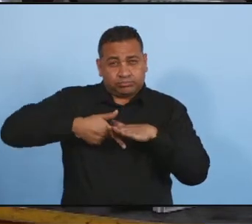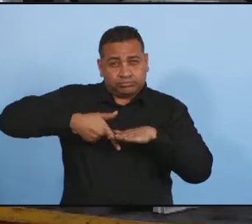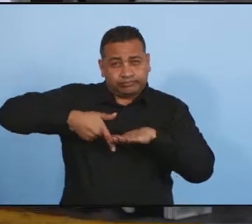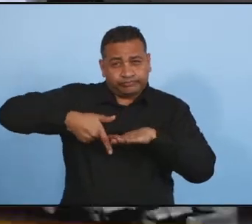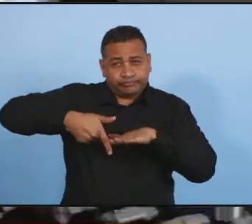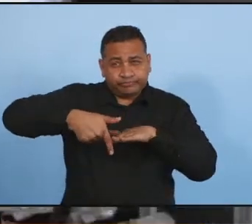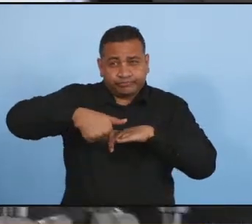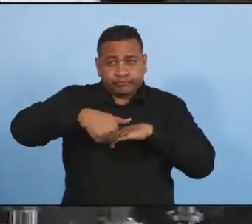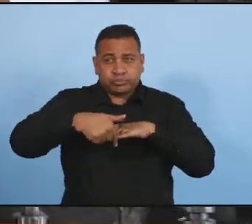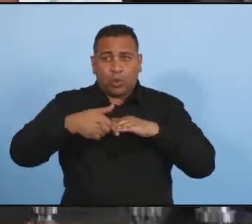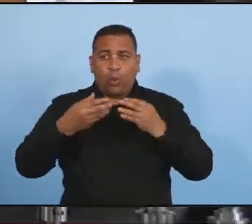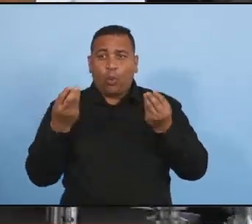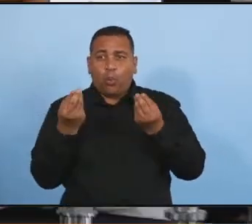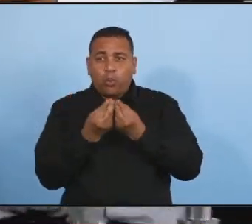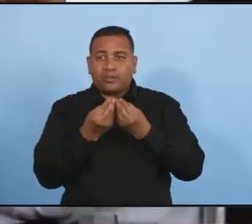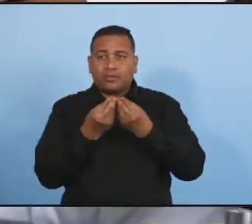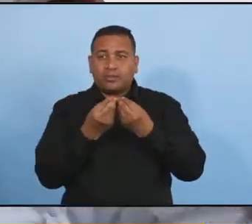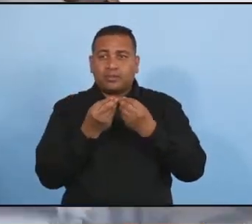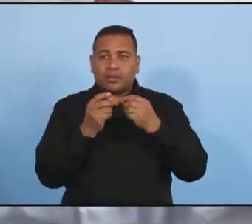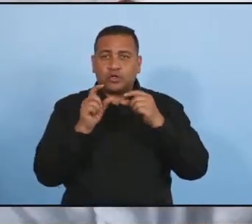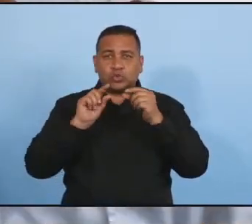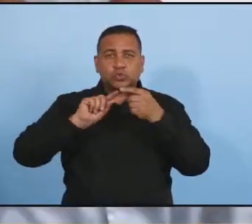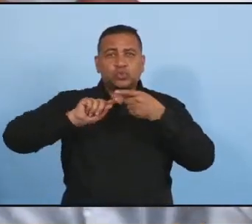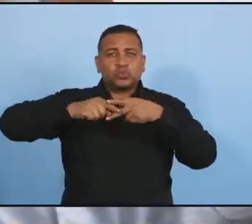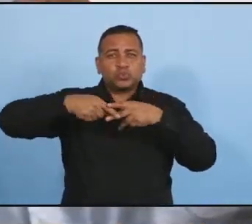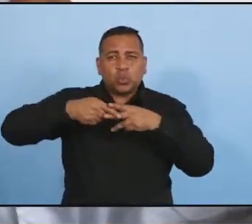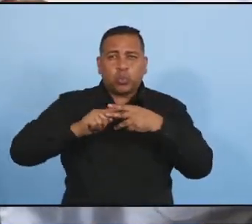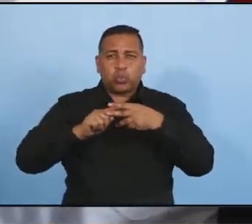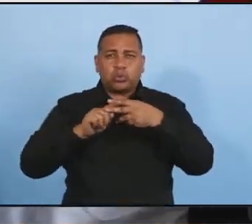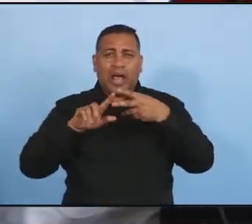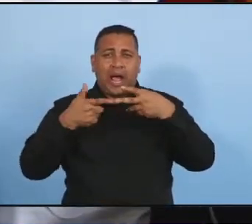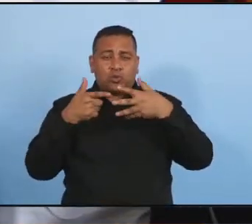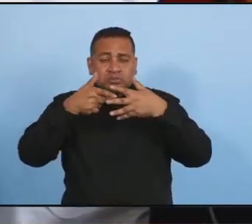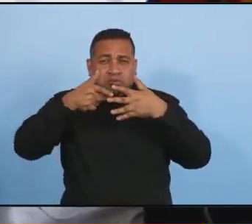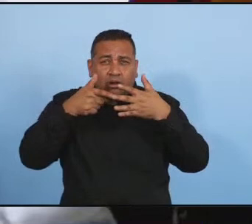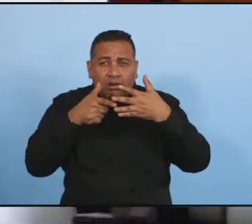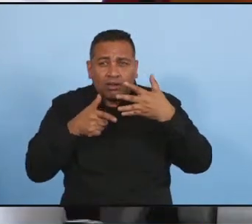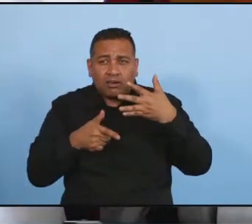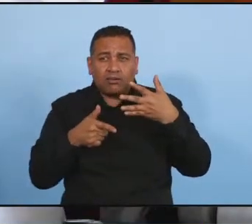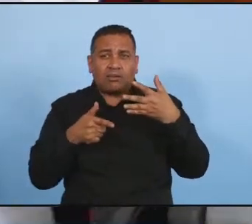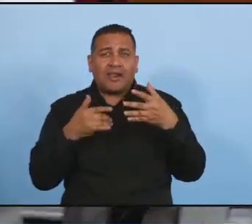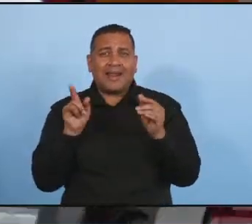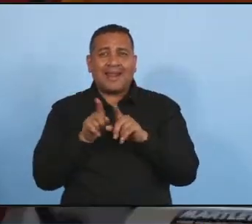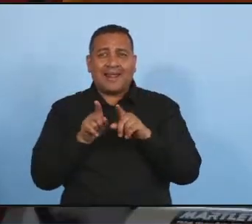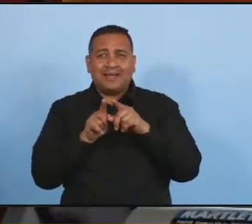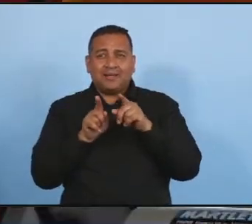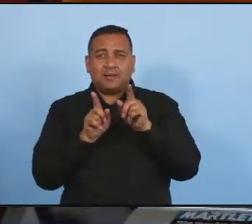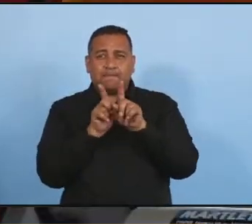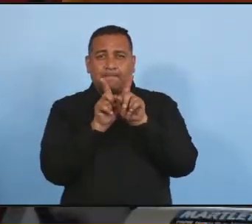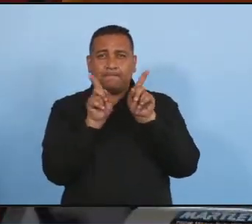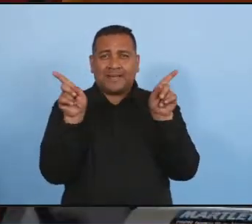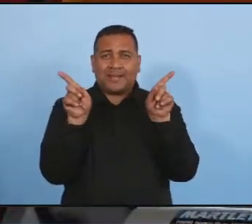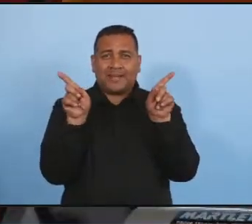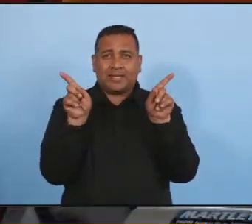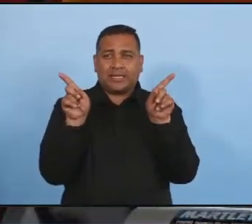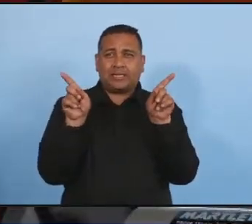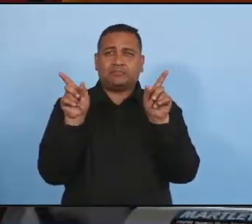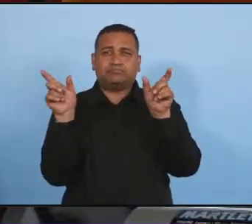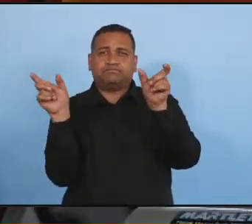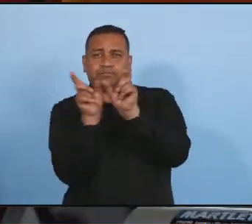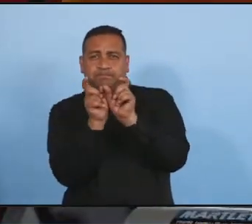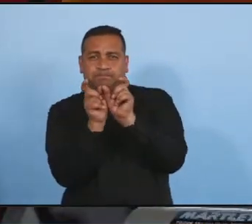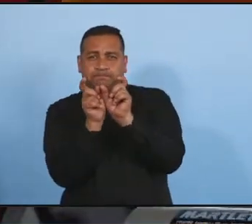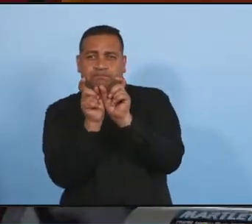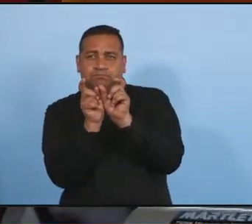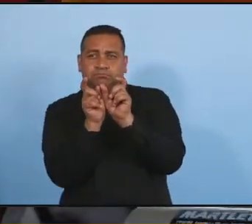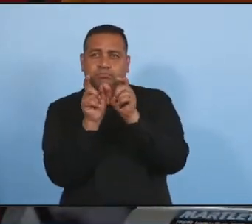onto it, with a nut, you're drilling holes through it, with split pins, dowels, all the type of things onto it. And